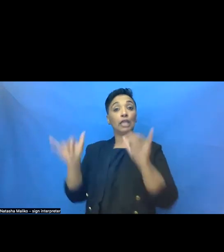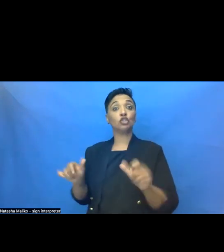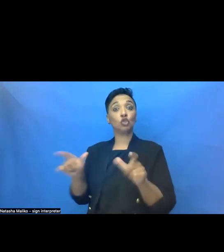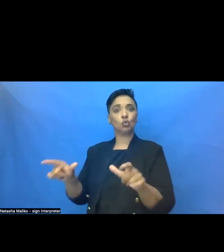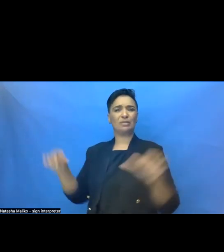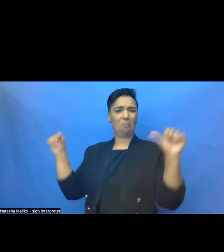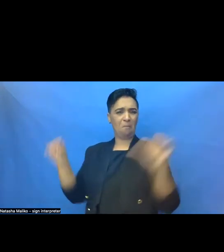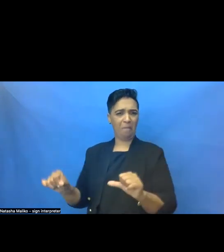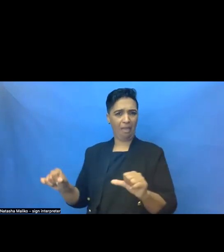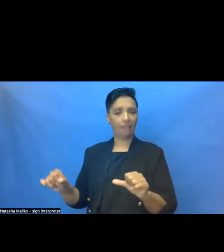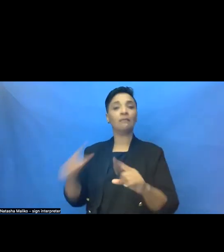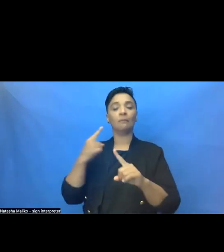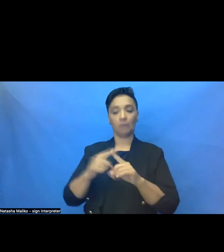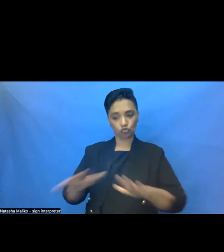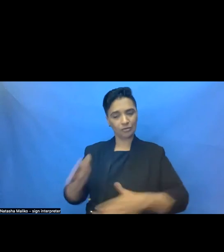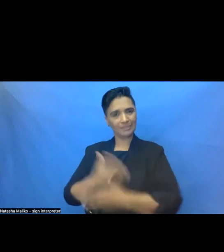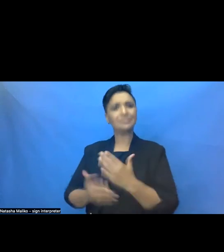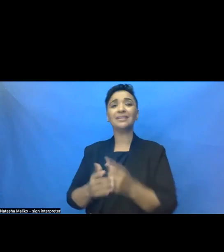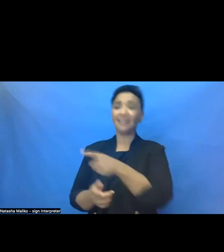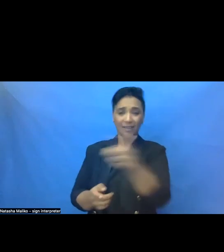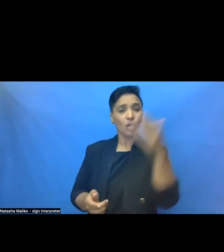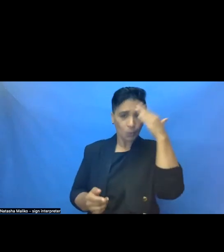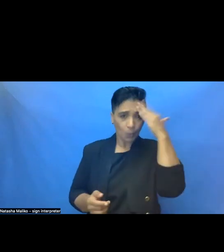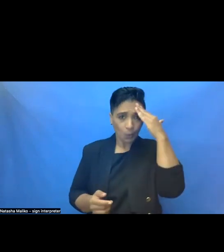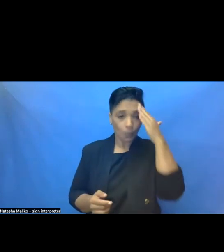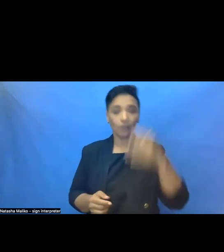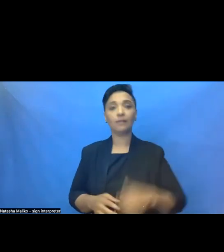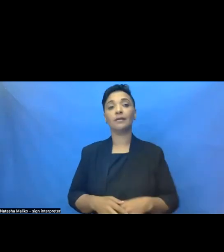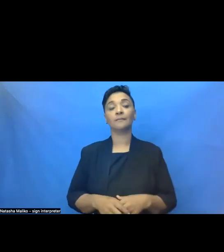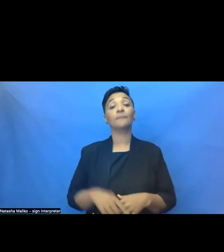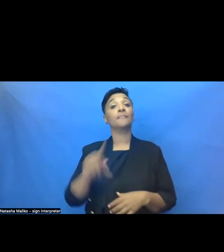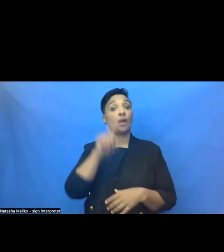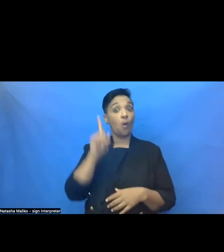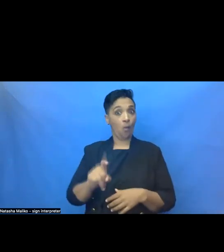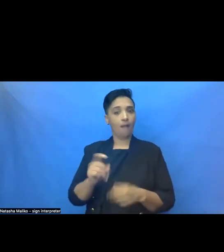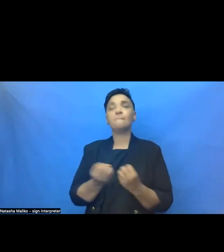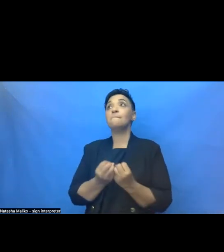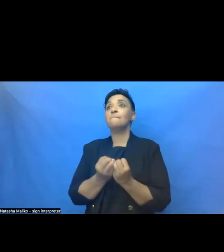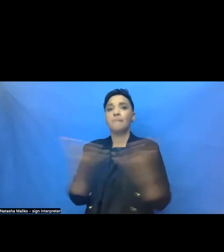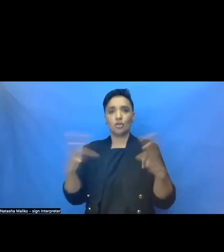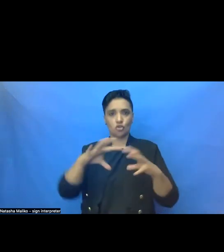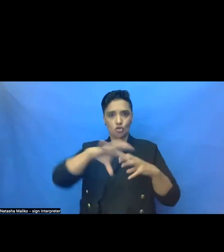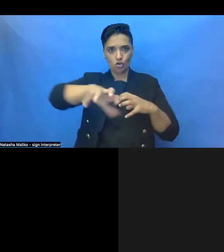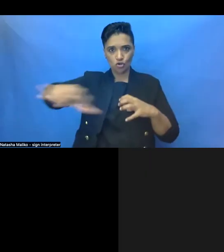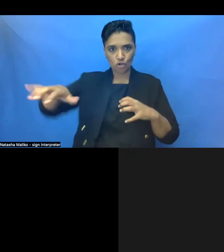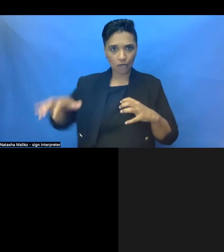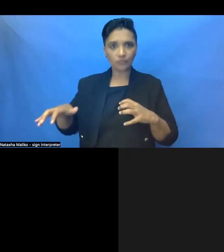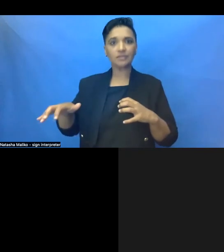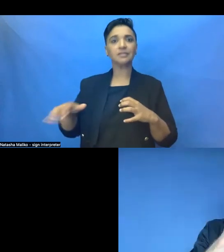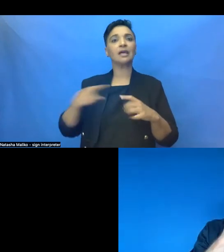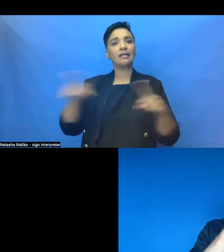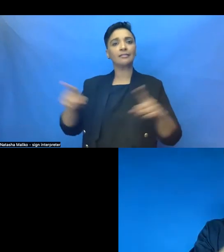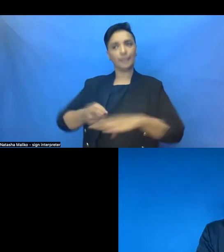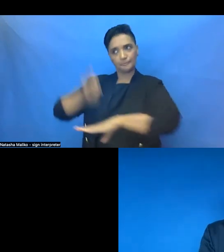of children with disabilities. They know because most of countries are already were reviewed by